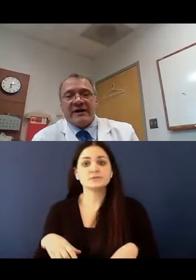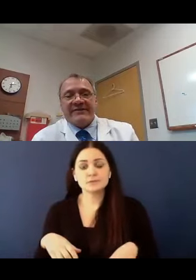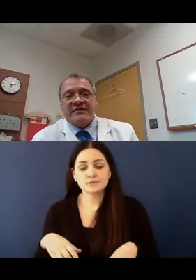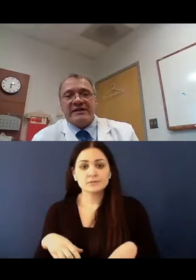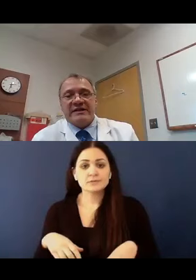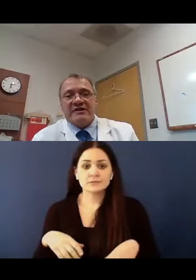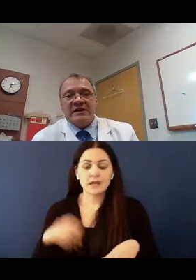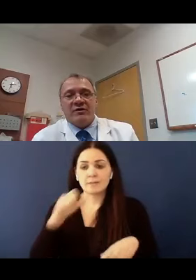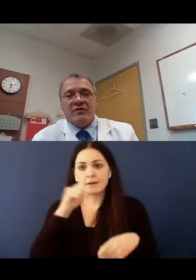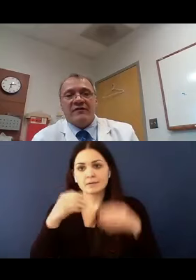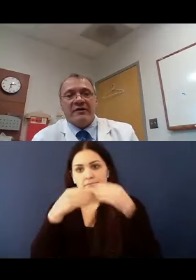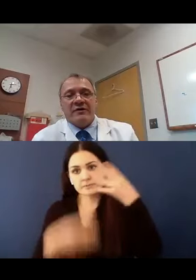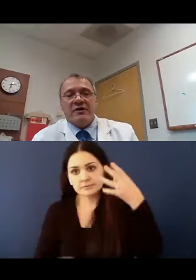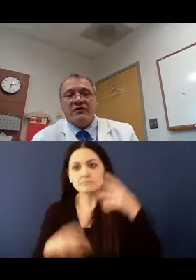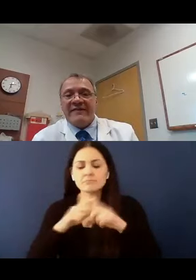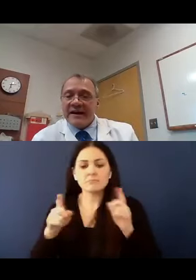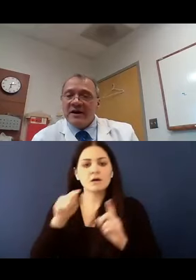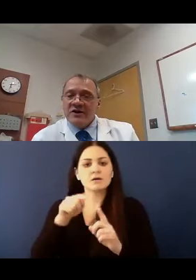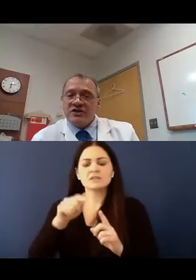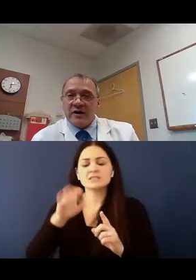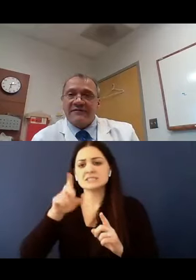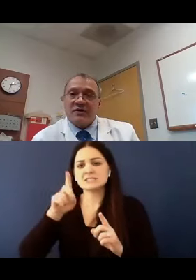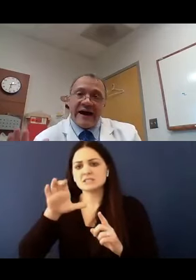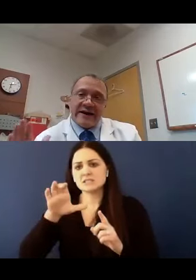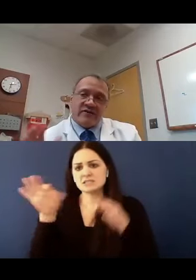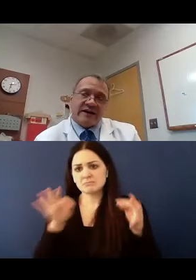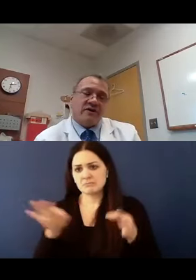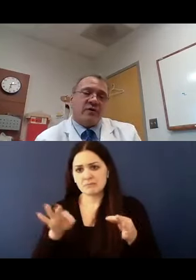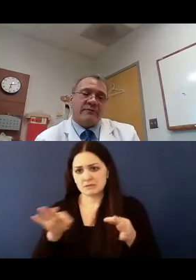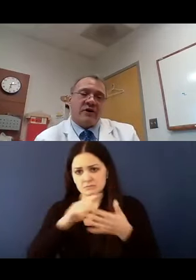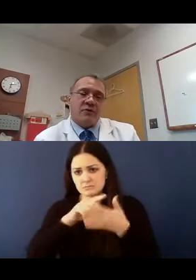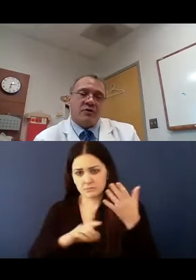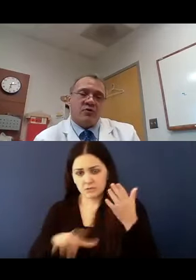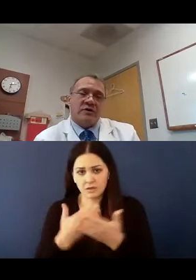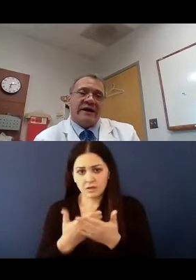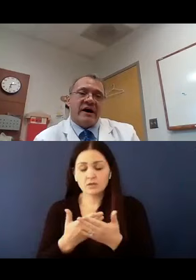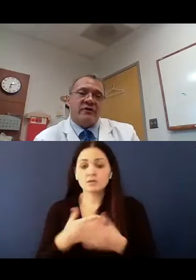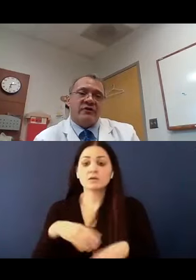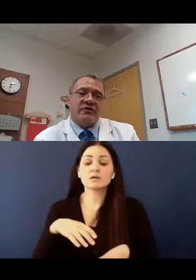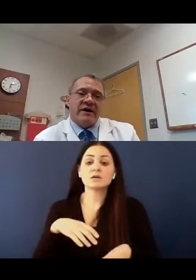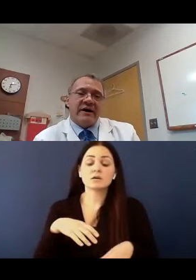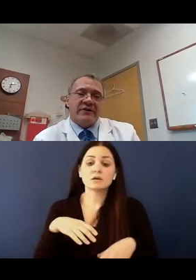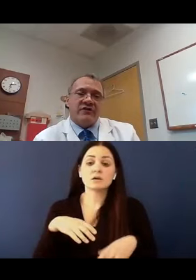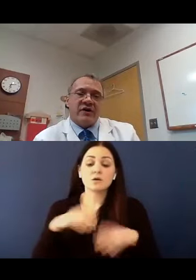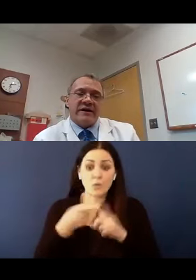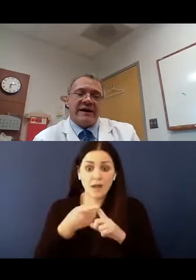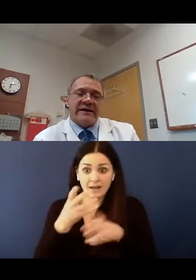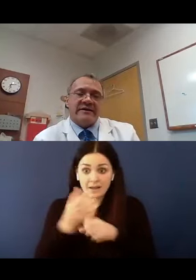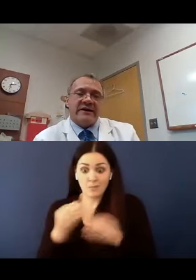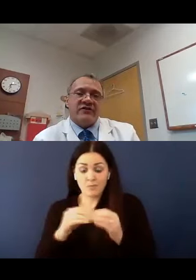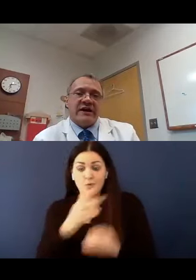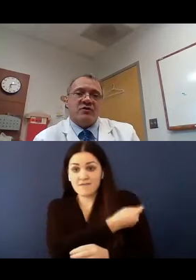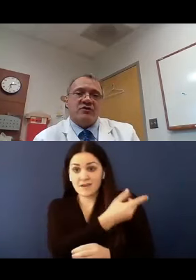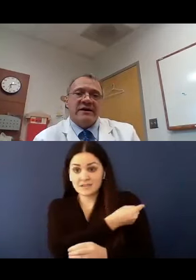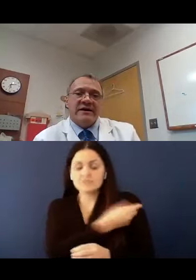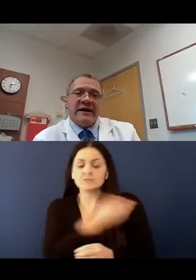characterized at the CDC, and we will follow those. And then soon after that, as vaccine ramps up, we'll get others started